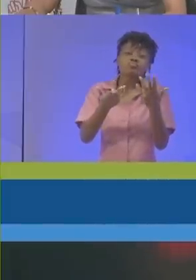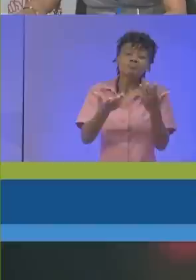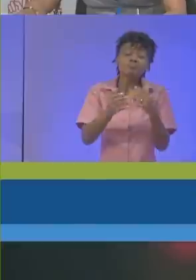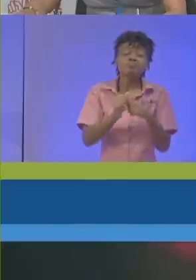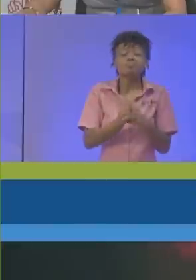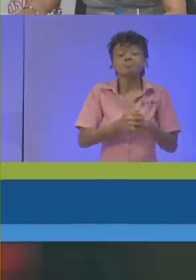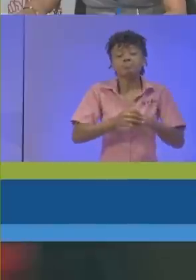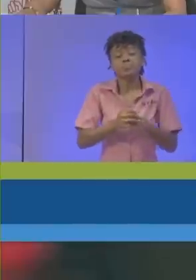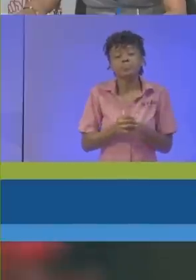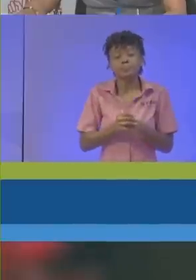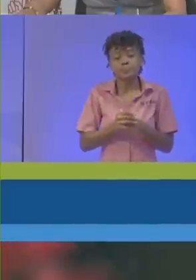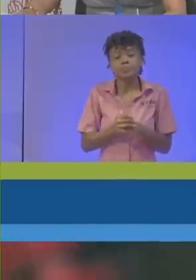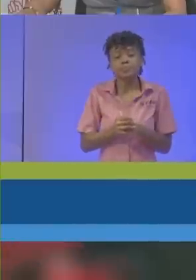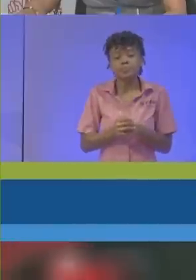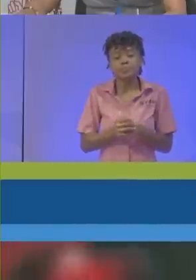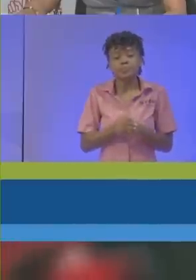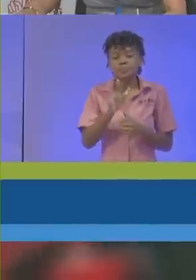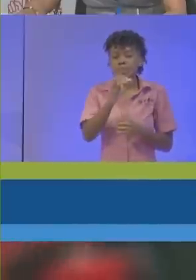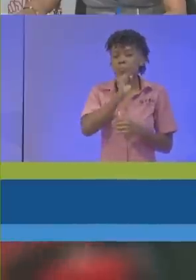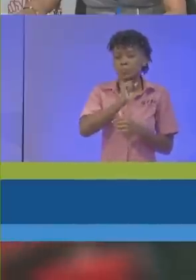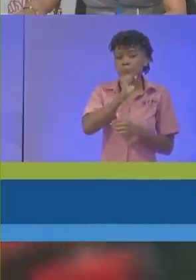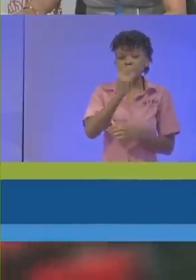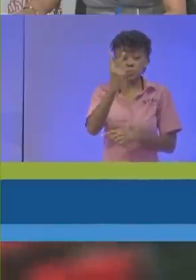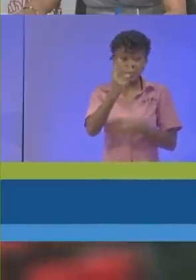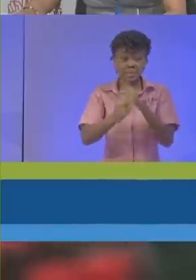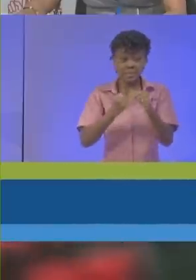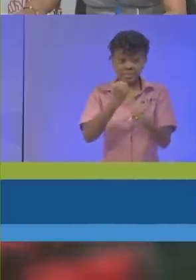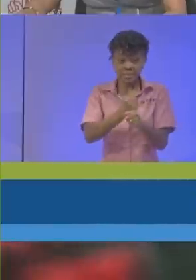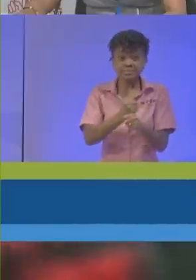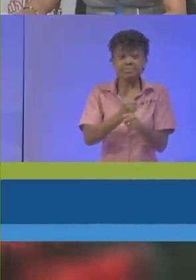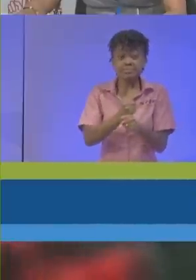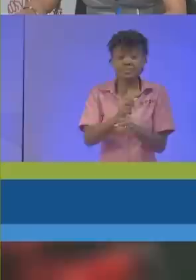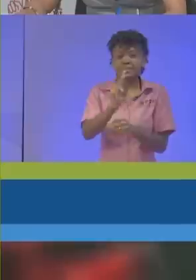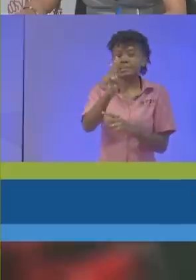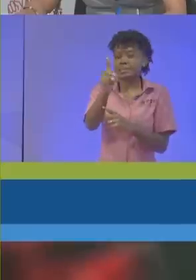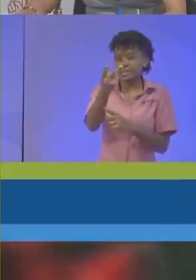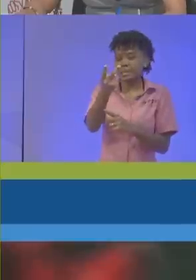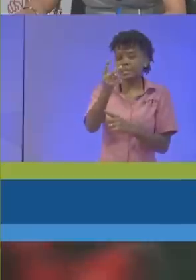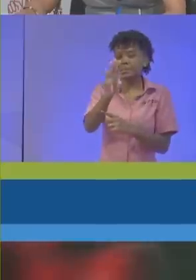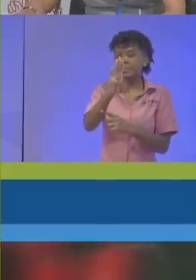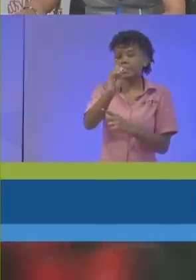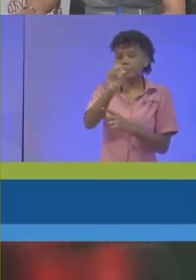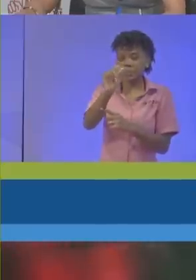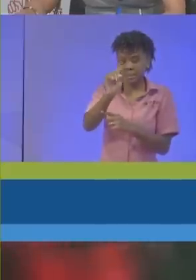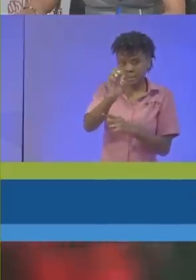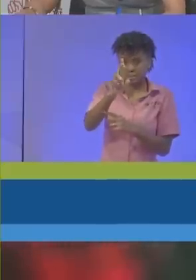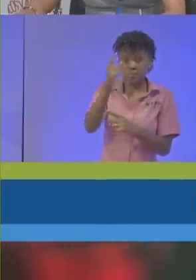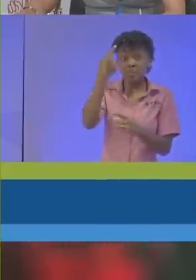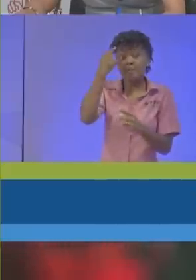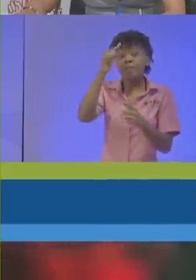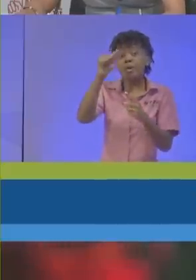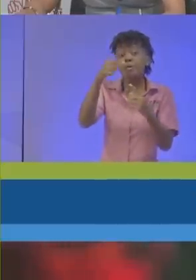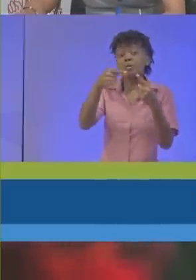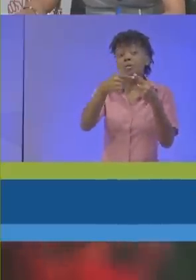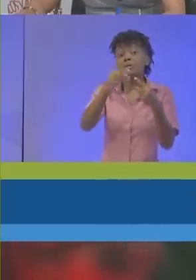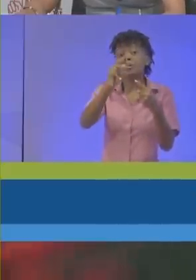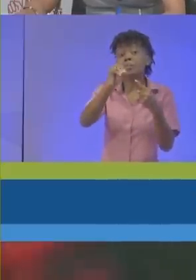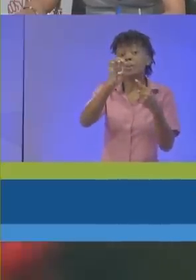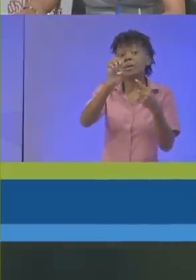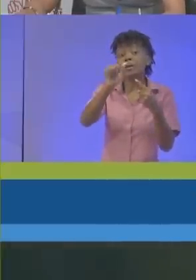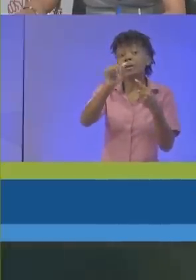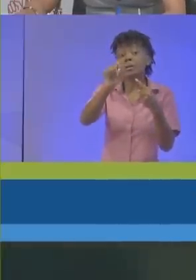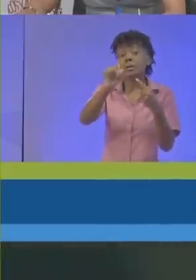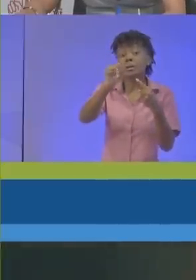At 2 years of age, a second booster of the measles, mumps, rubella, or MMR